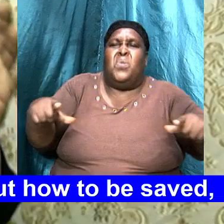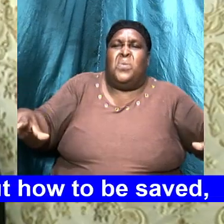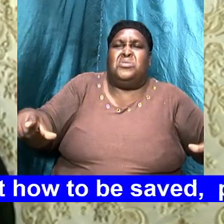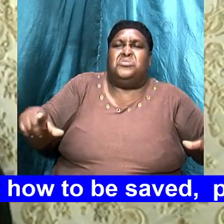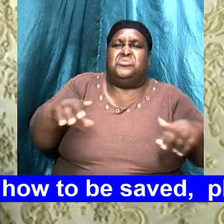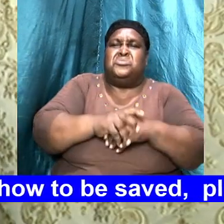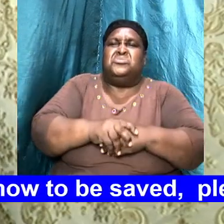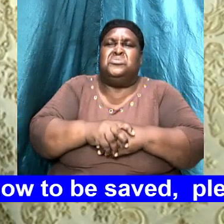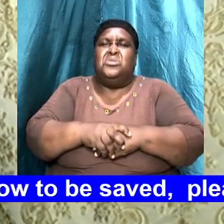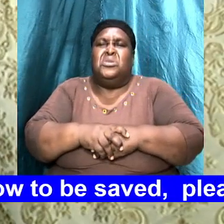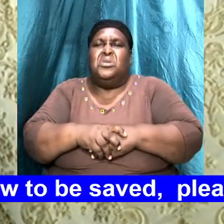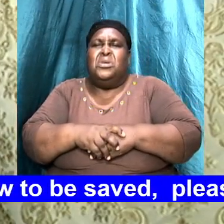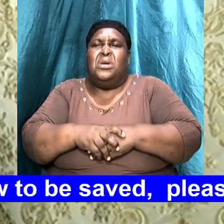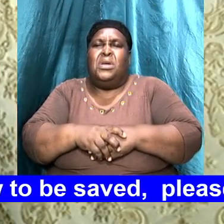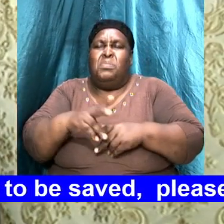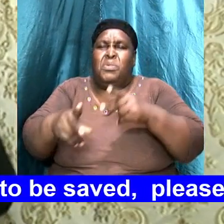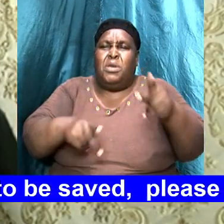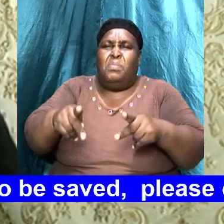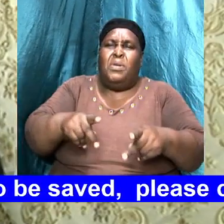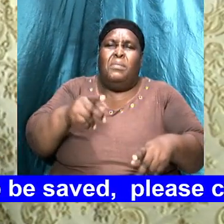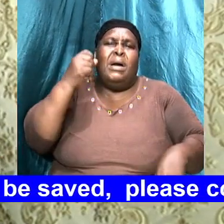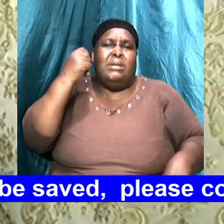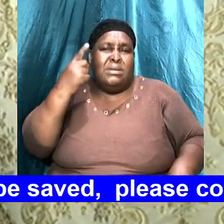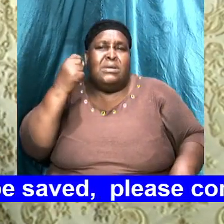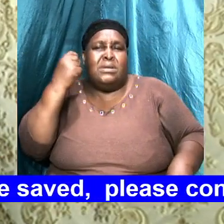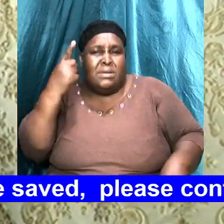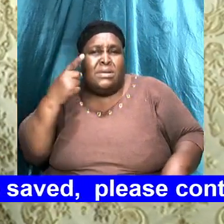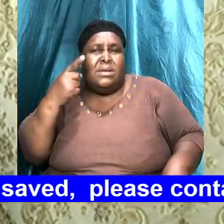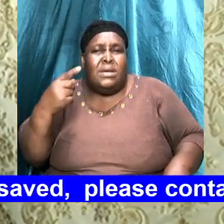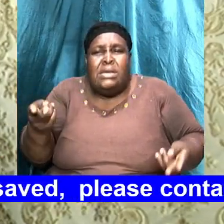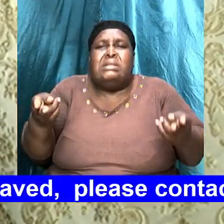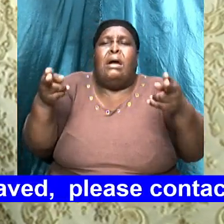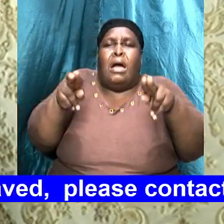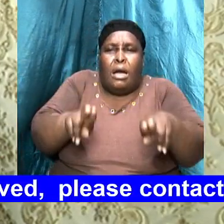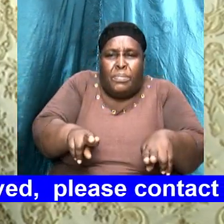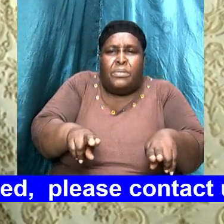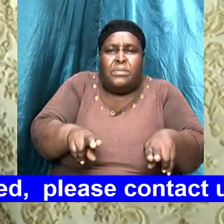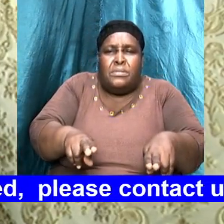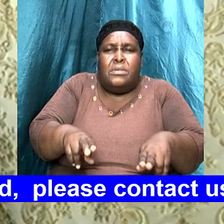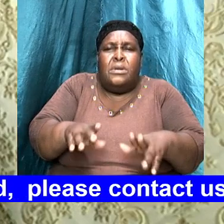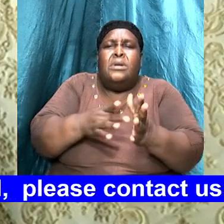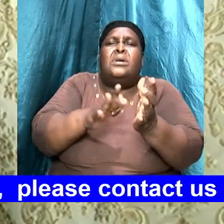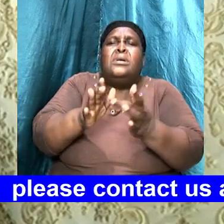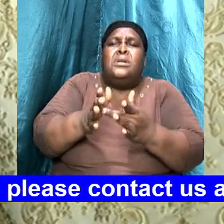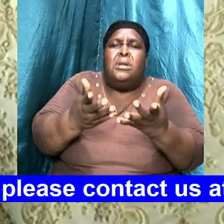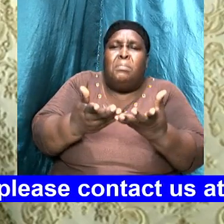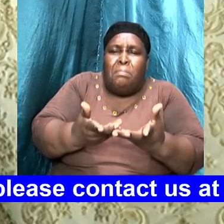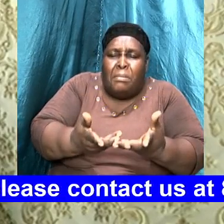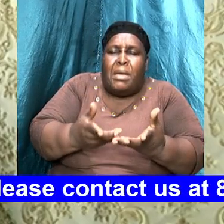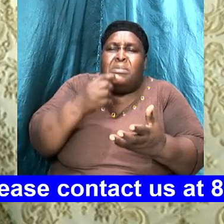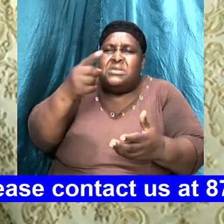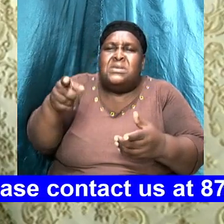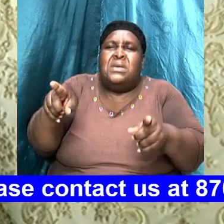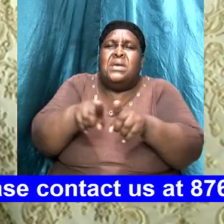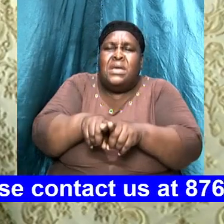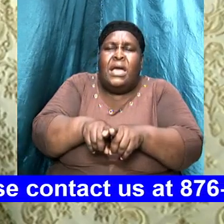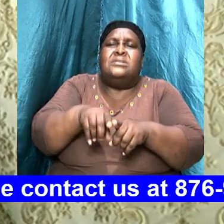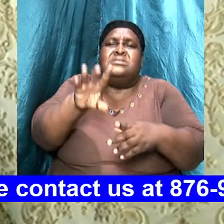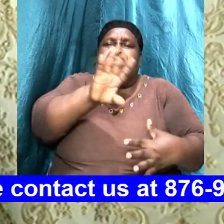that were there understood it happened the Bible says as the Spirit gave them utterance